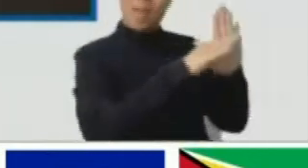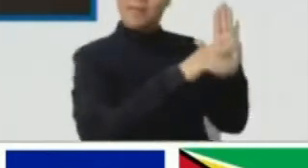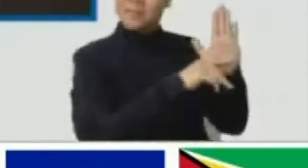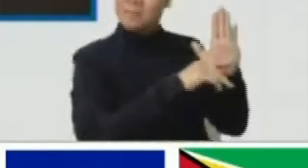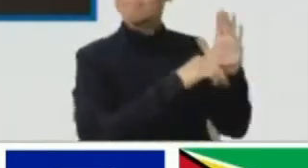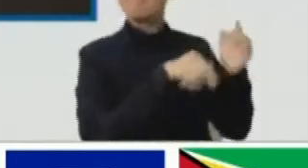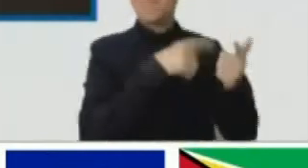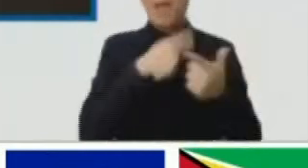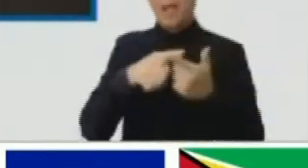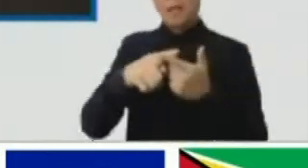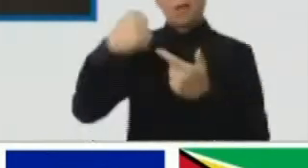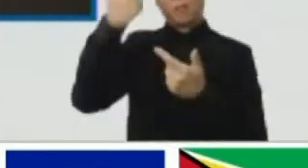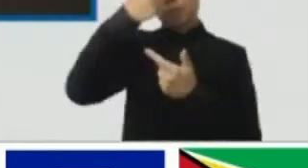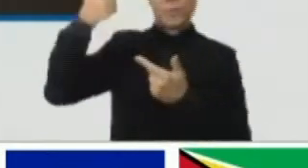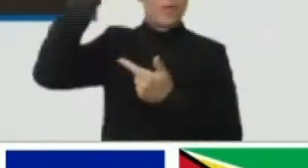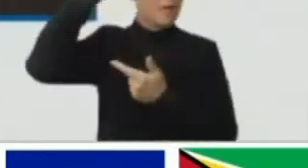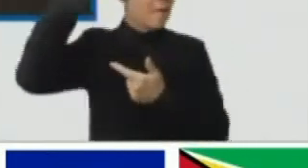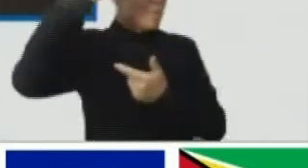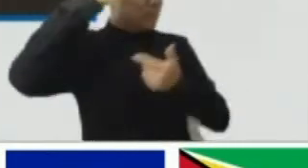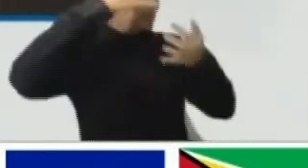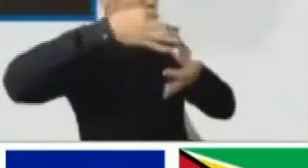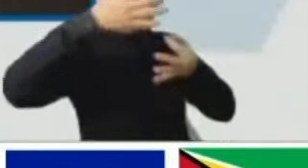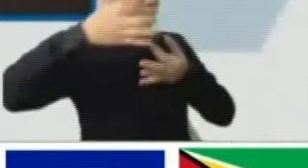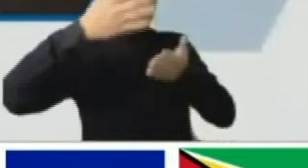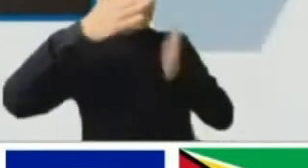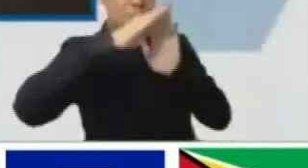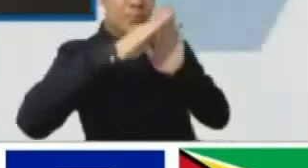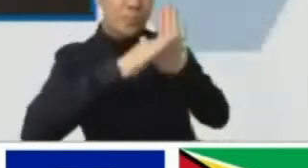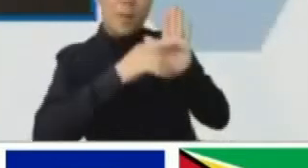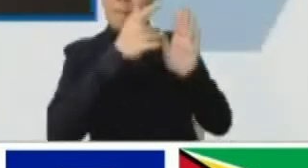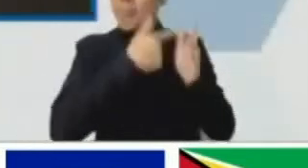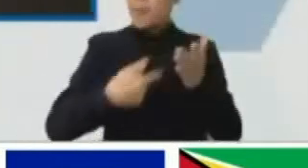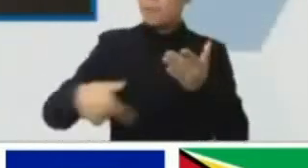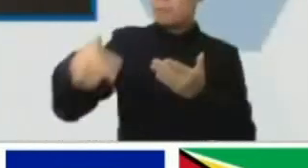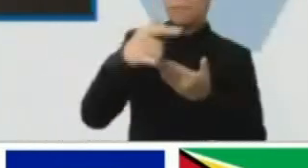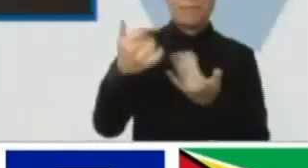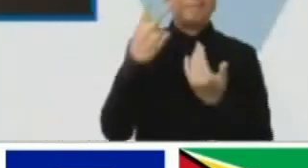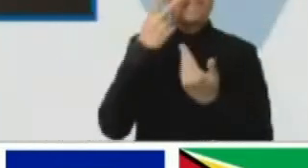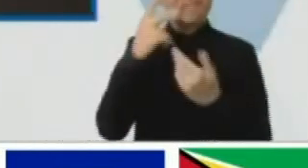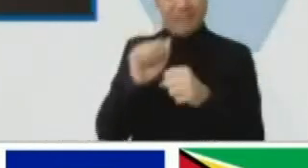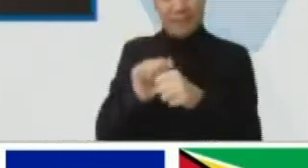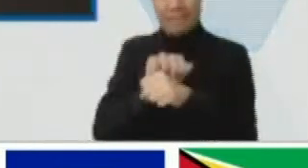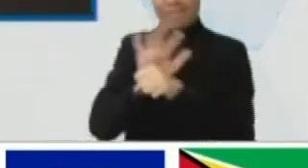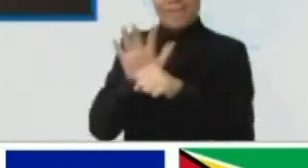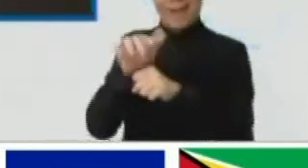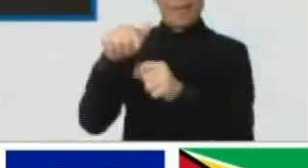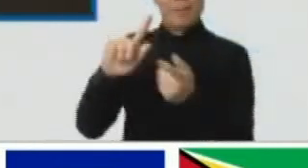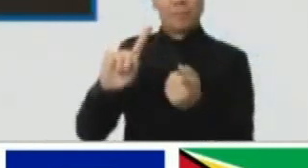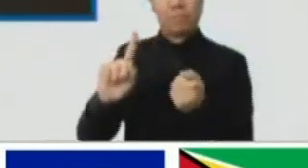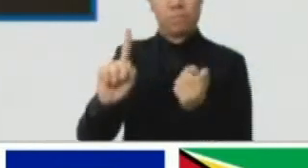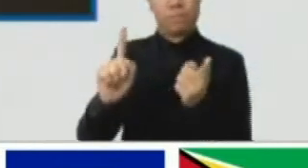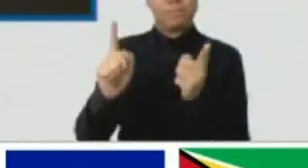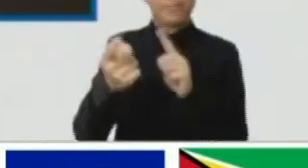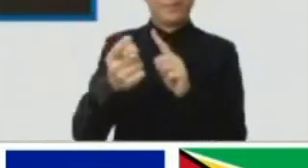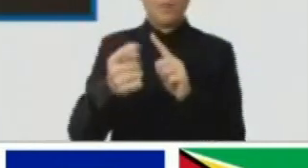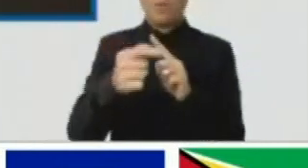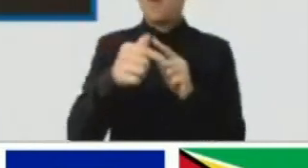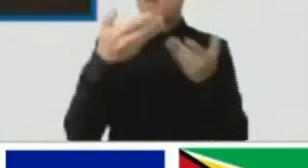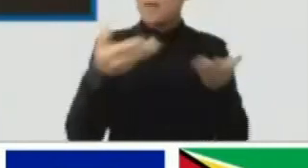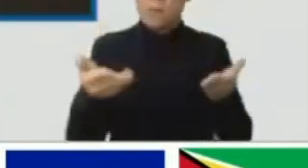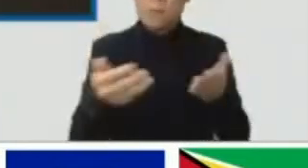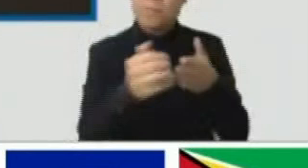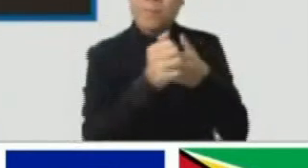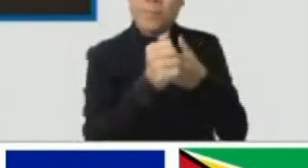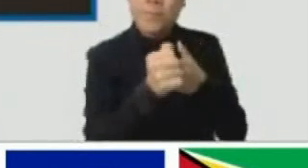us, depend on us, have faith in us. Know that we have been guided, trained, and educated, and can